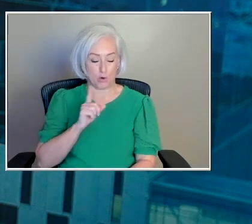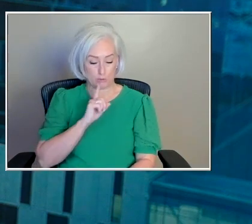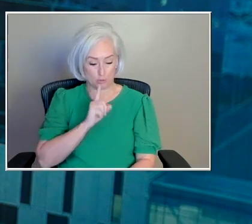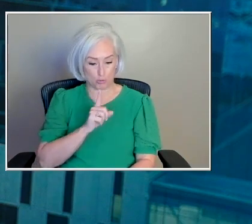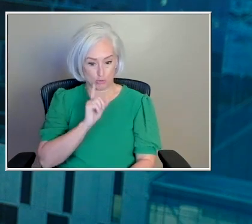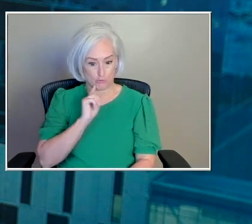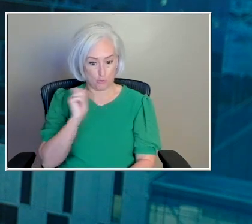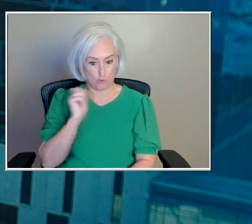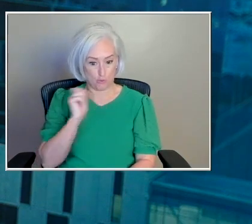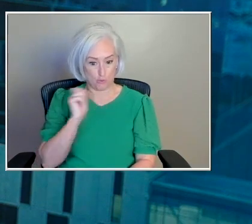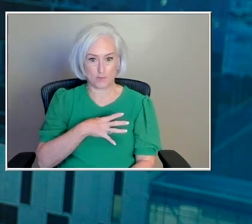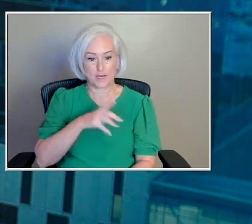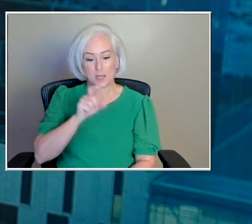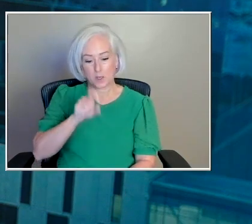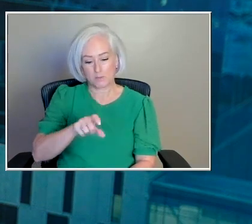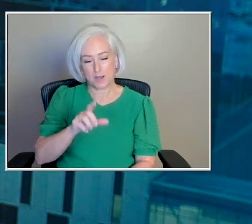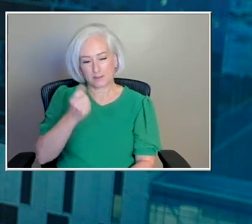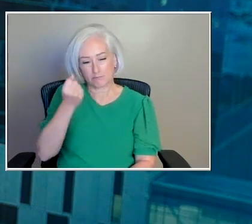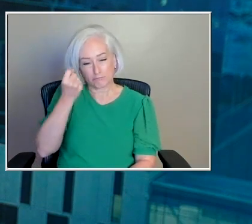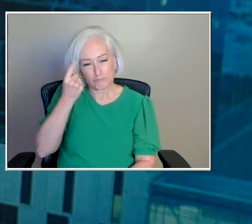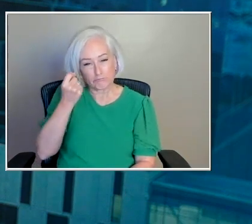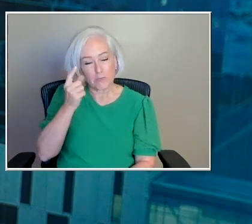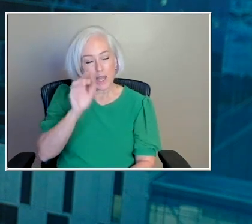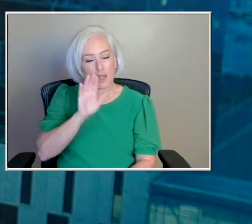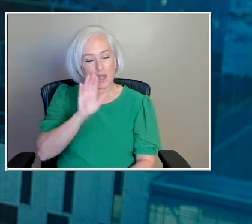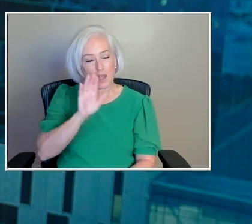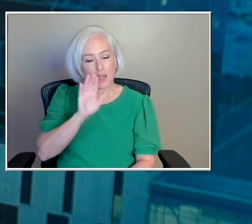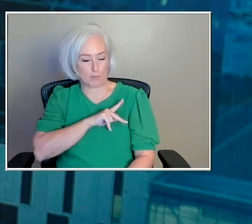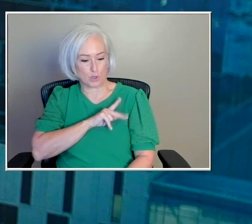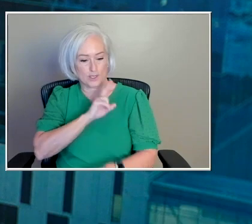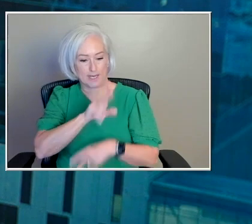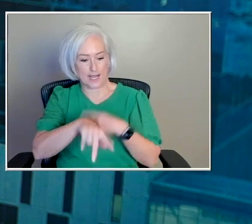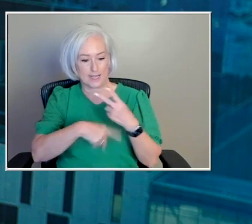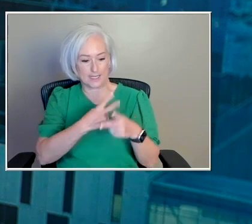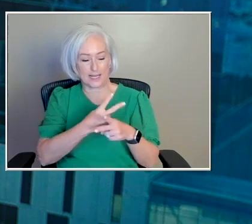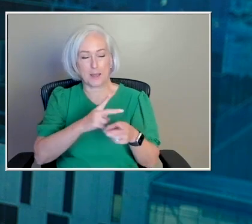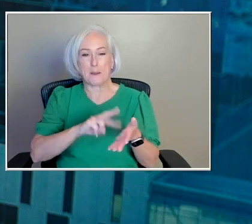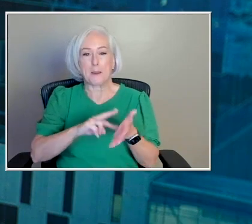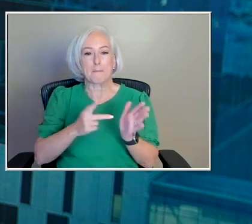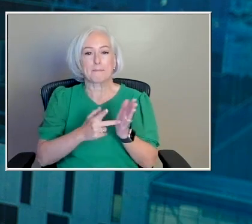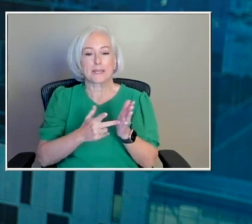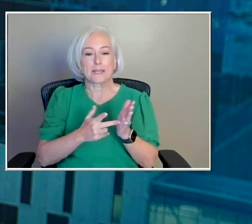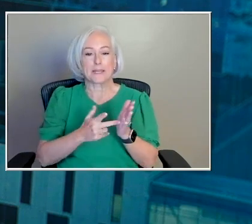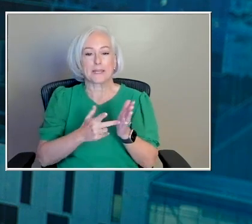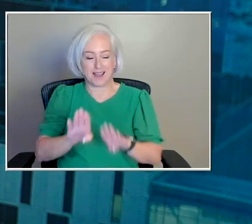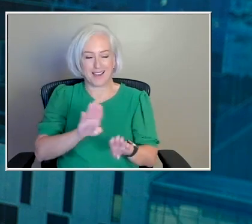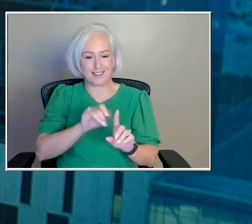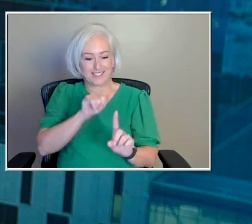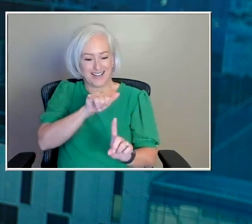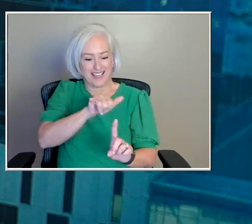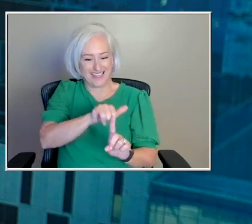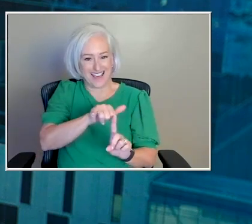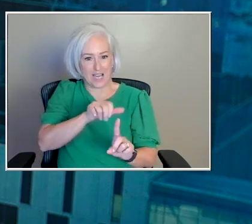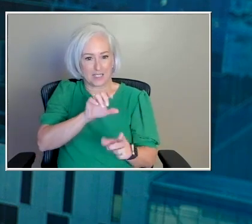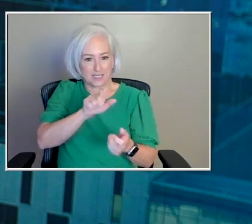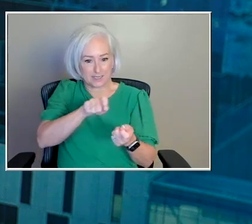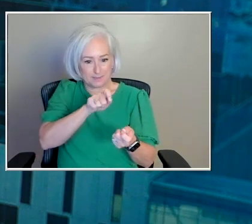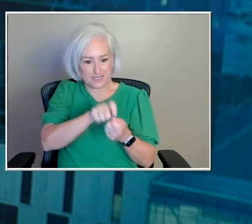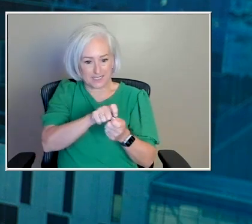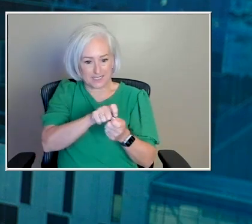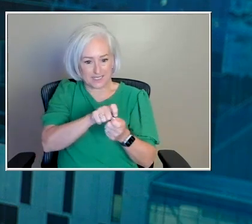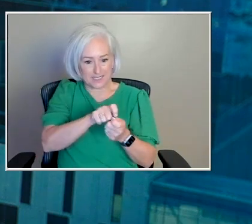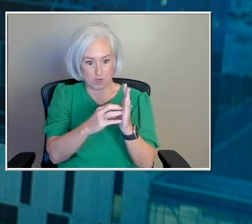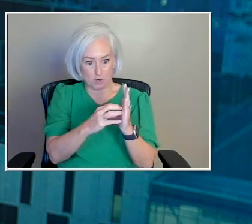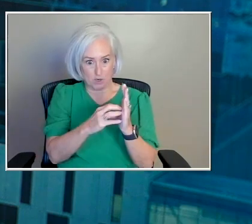that personality type. So what is the biology of the tumor to make sure that we're getting the right sequence of local and systemic, or the medication side